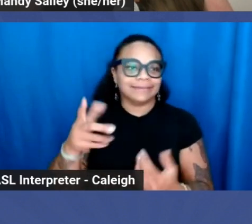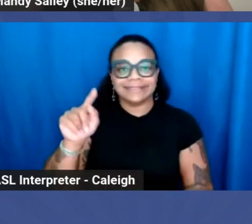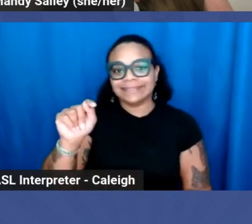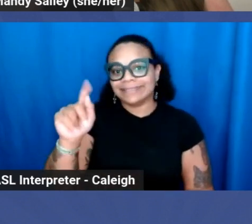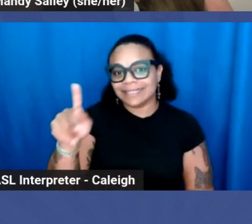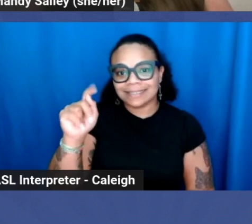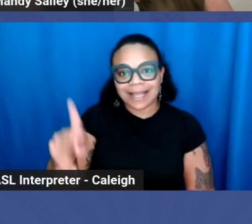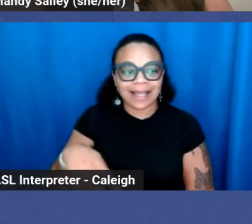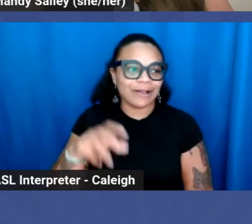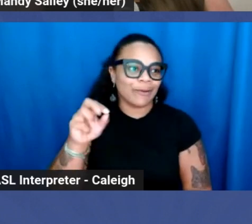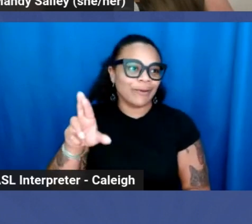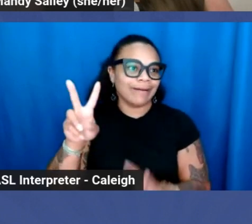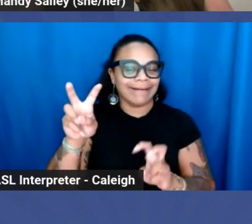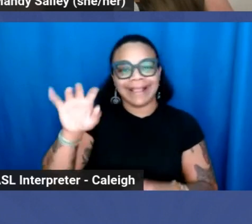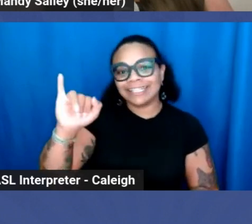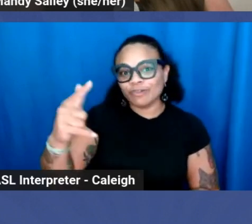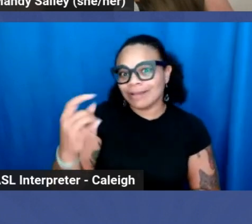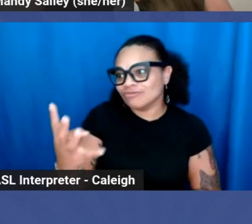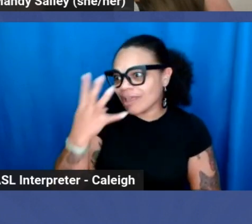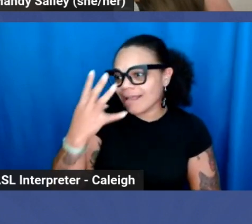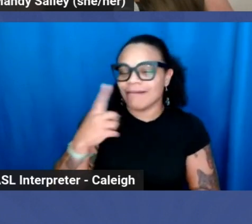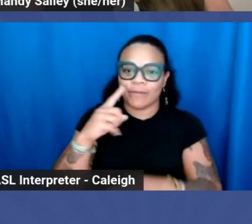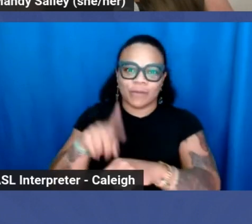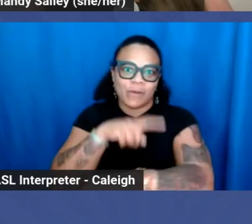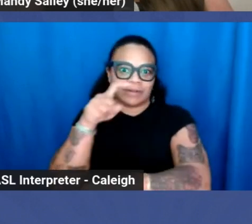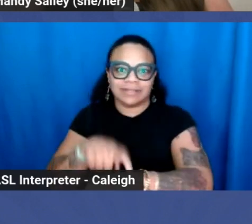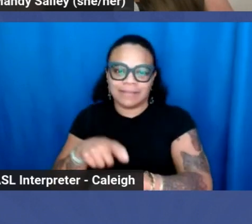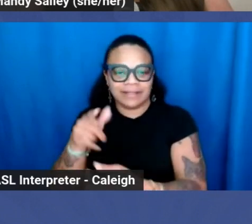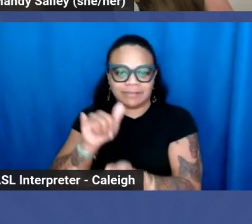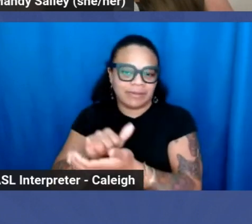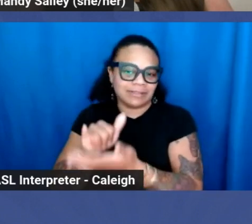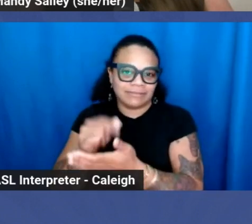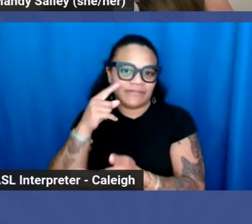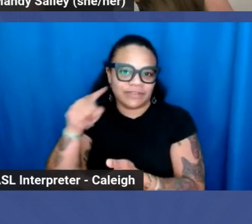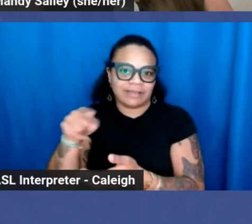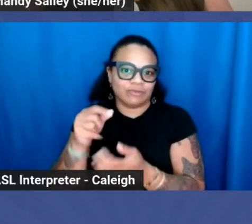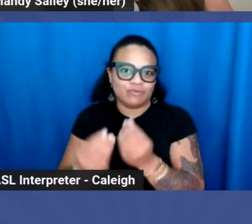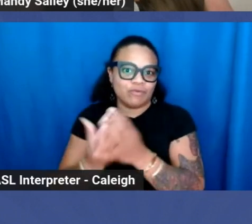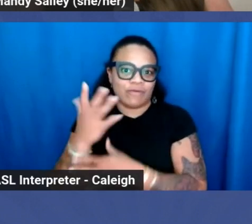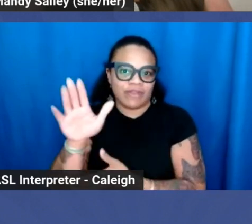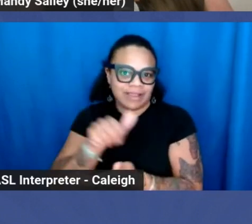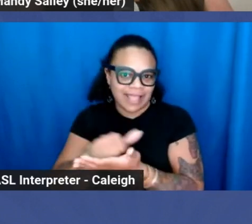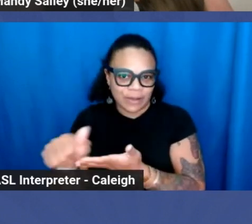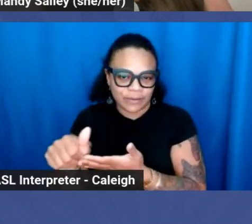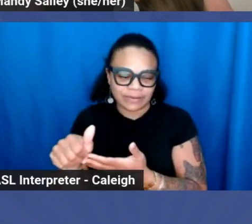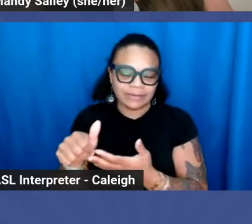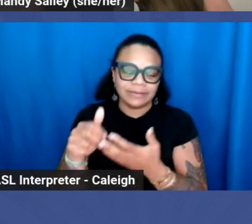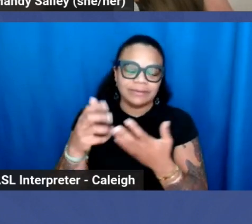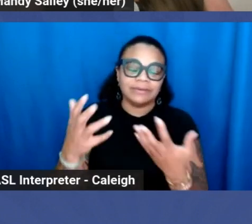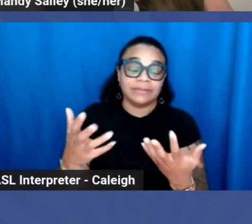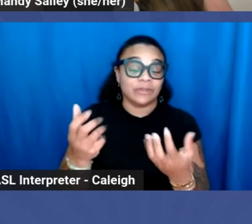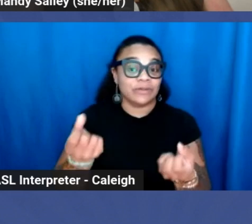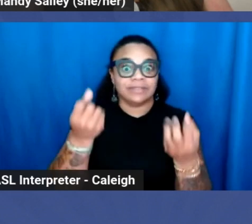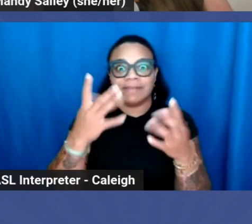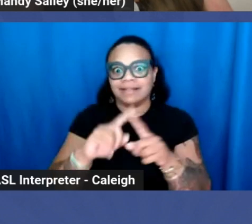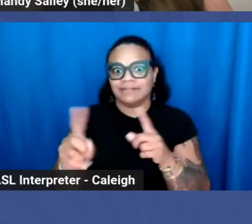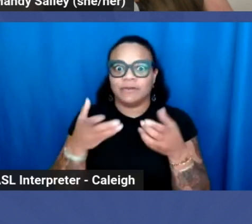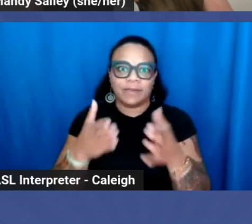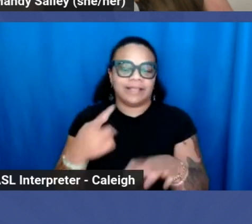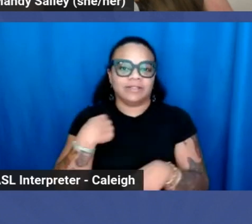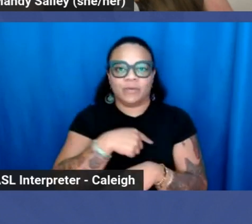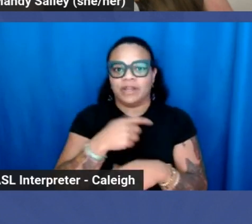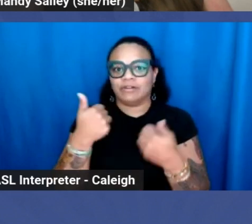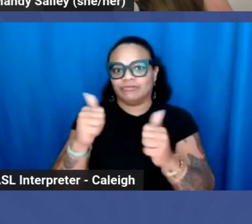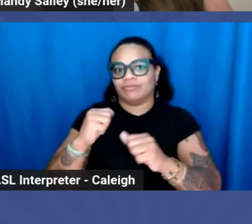Instagram jail for a long time, and there's no way for them to be able to grow their account. So there are many ways that we're actually fighting back. One